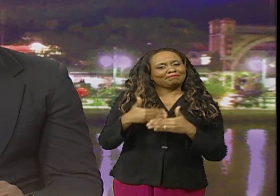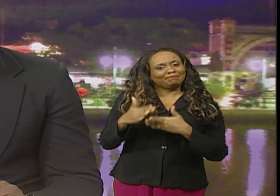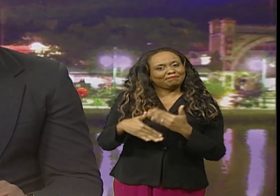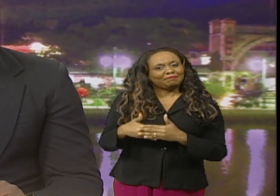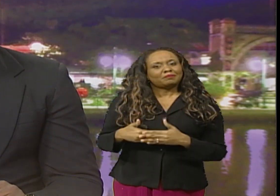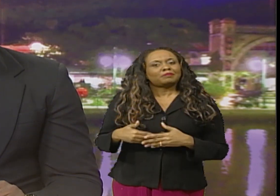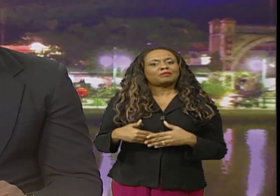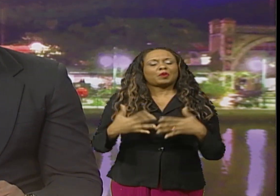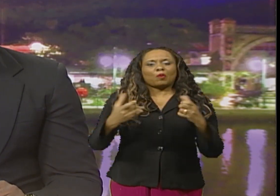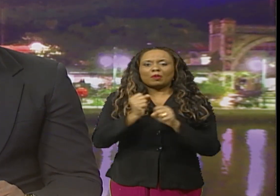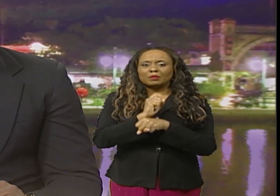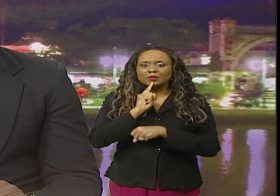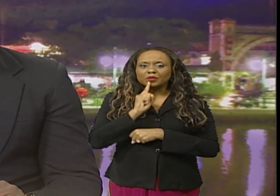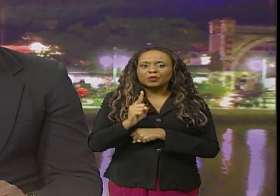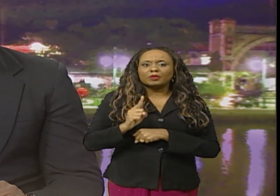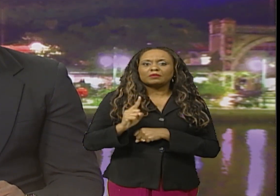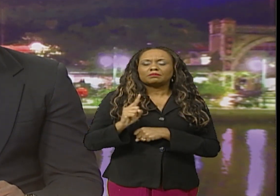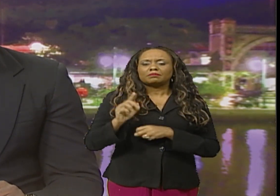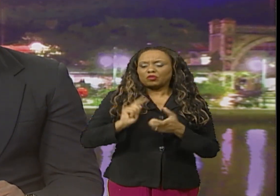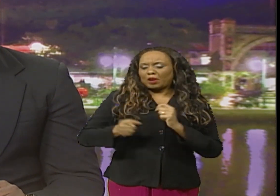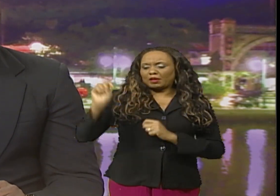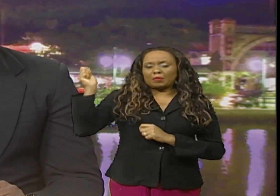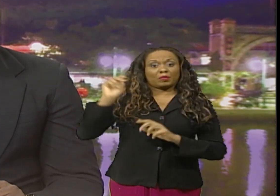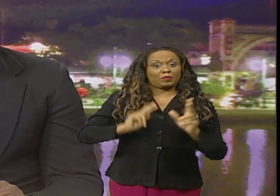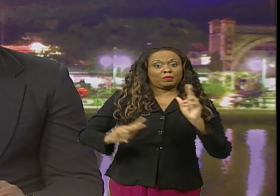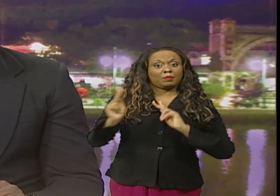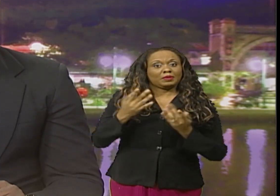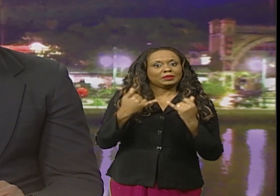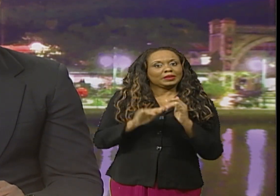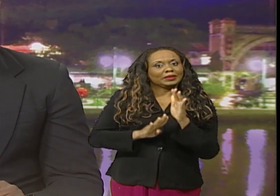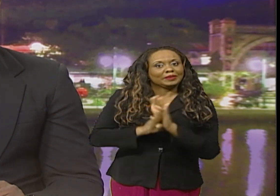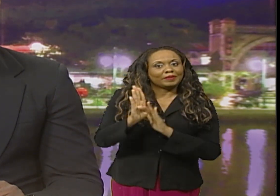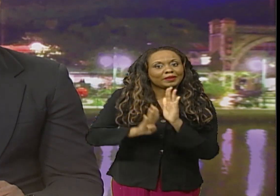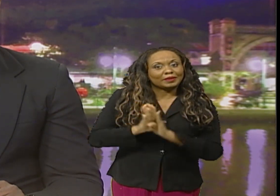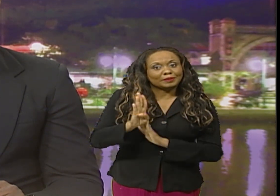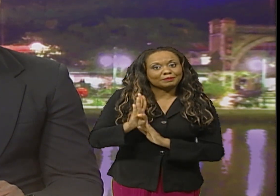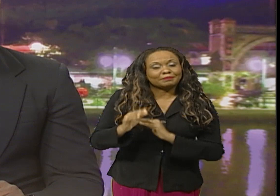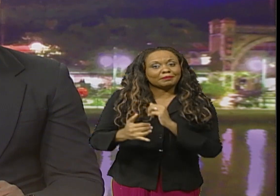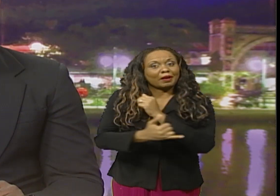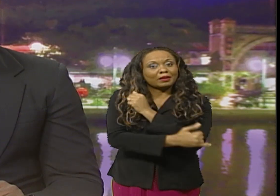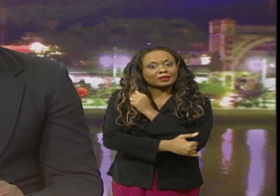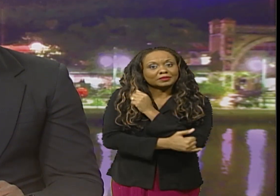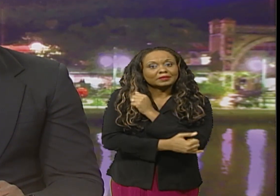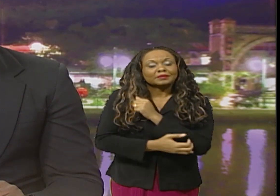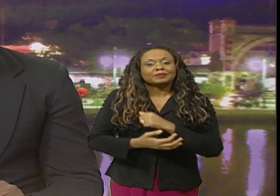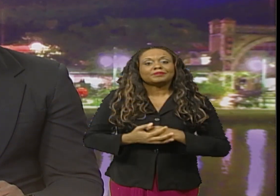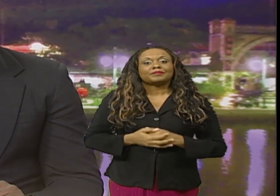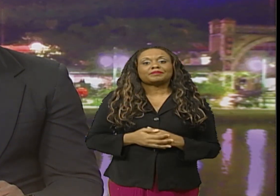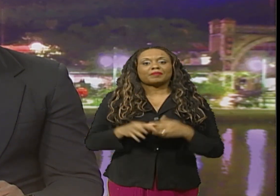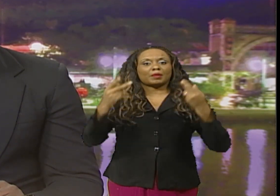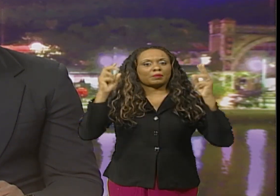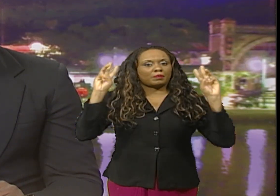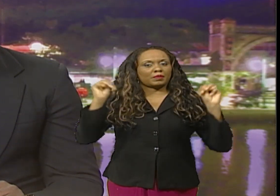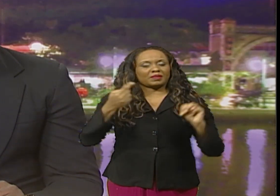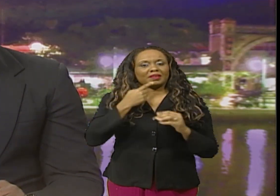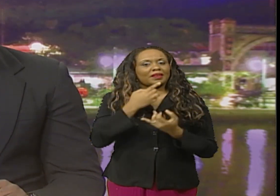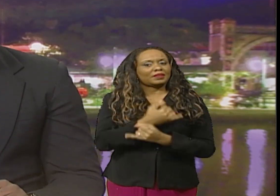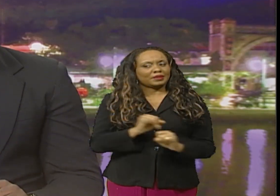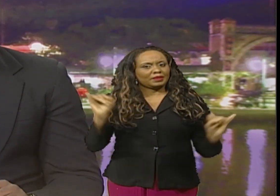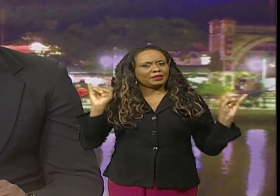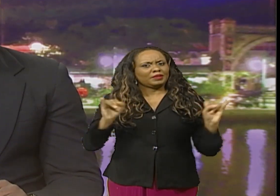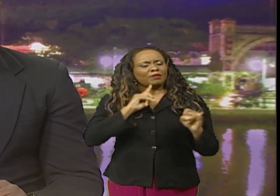to continue ensuring the development of the country. In his message, Prime Minister Dr. Keith Rowley stressed that the anniversary of